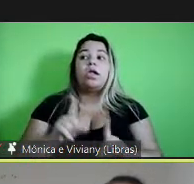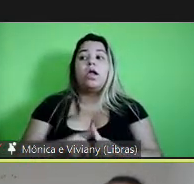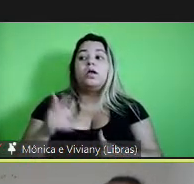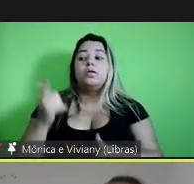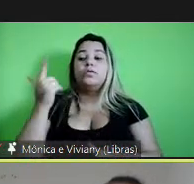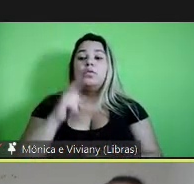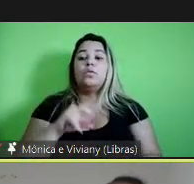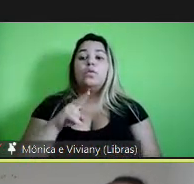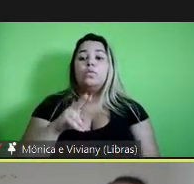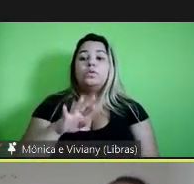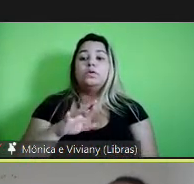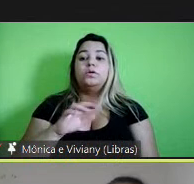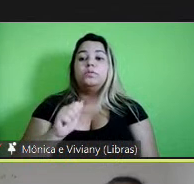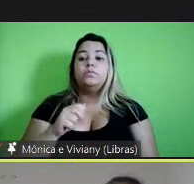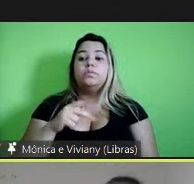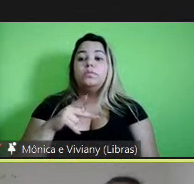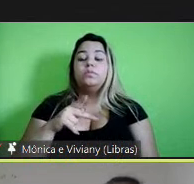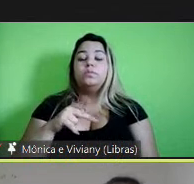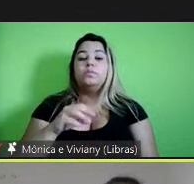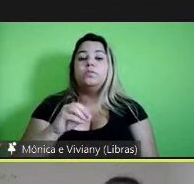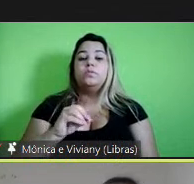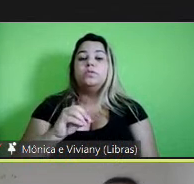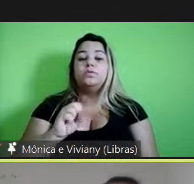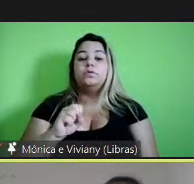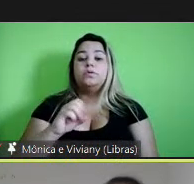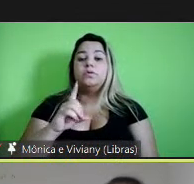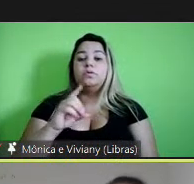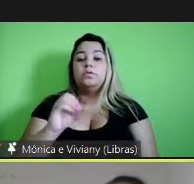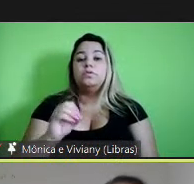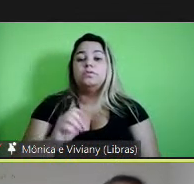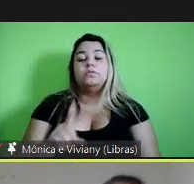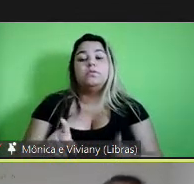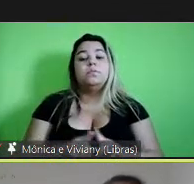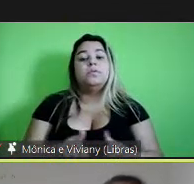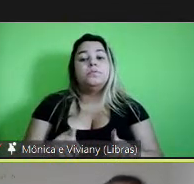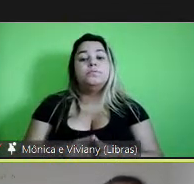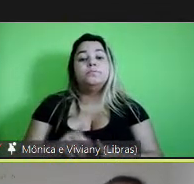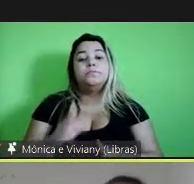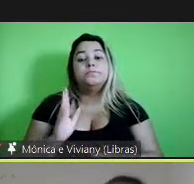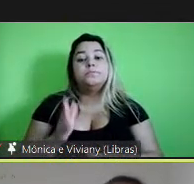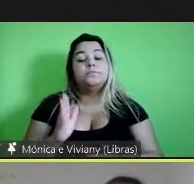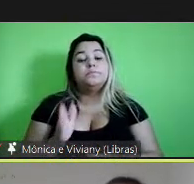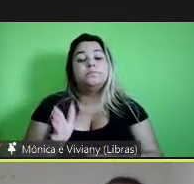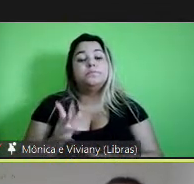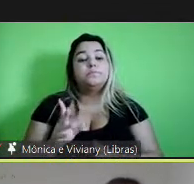in front of a screen, ultra-processed foods, and the reduction of consumption of food and legumes